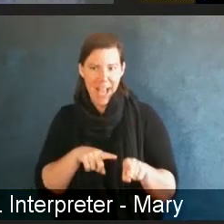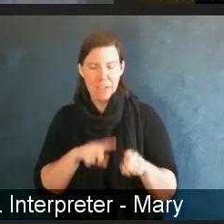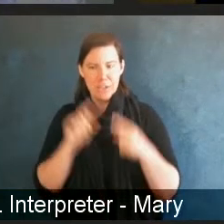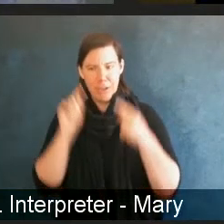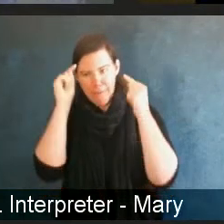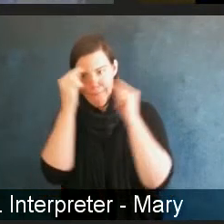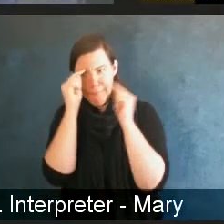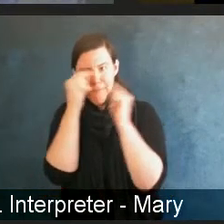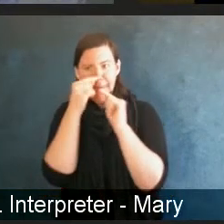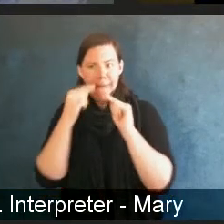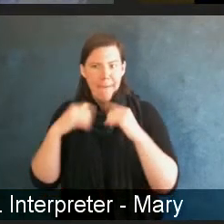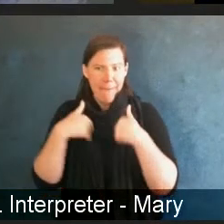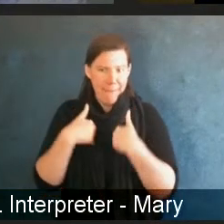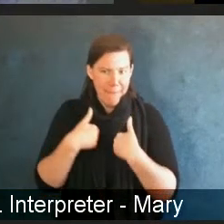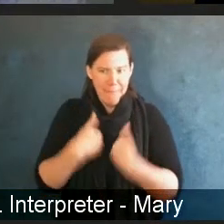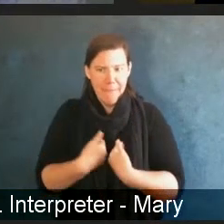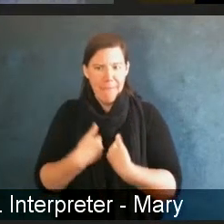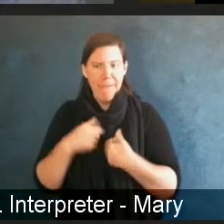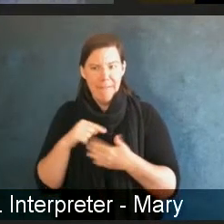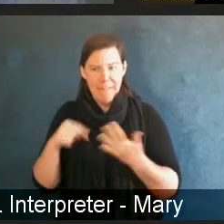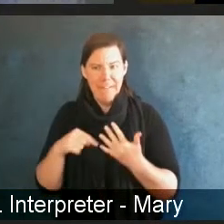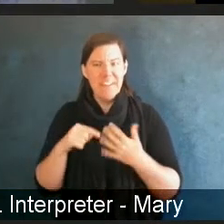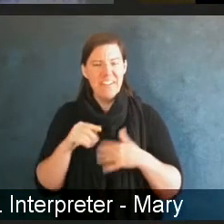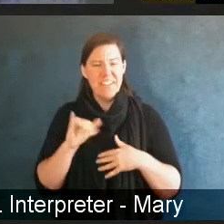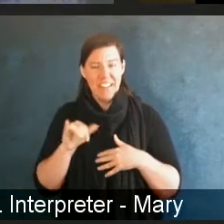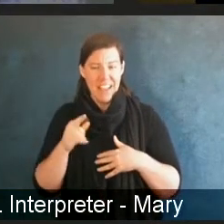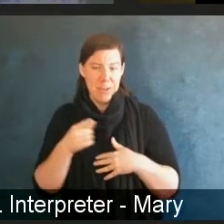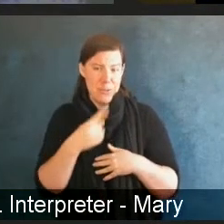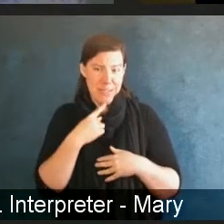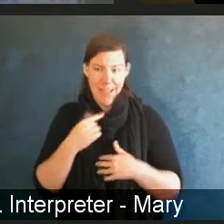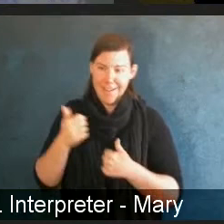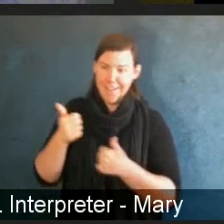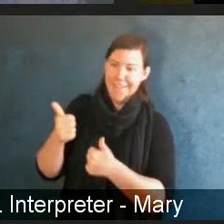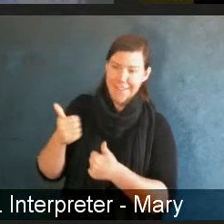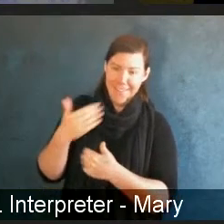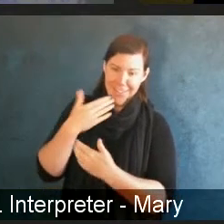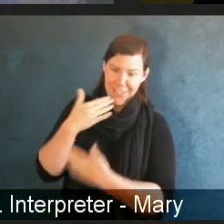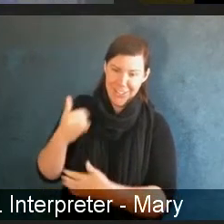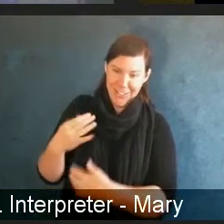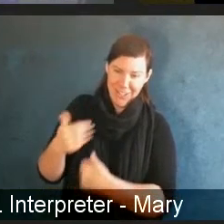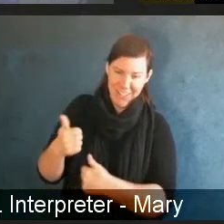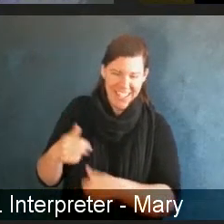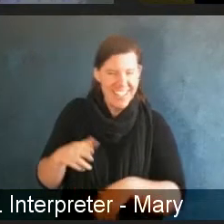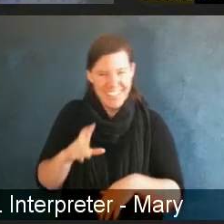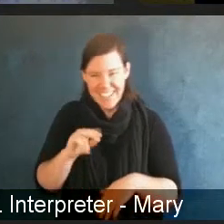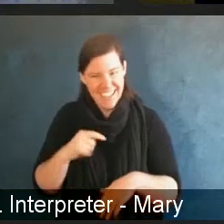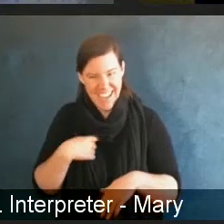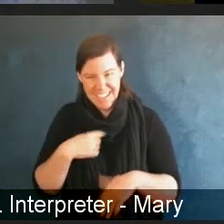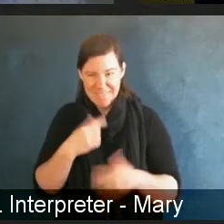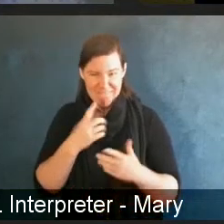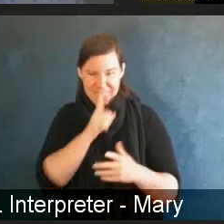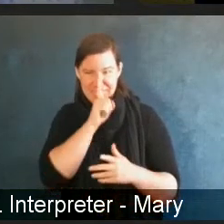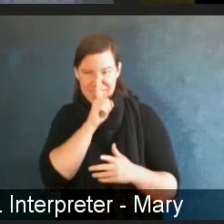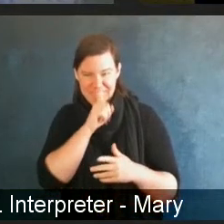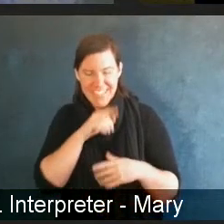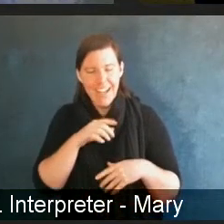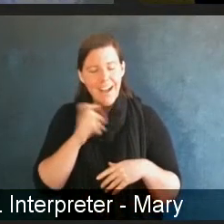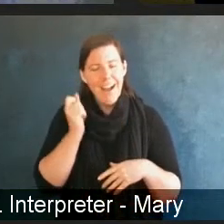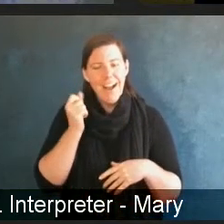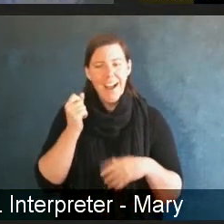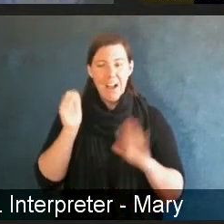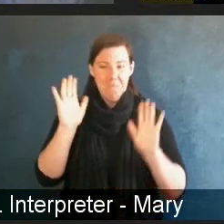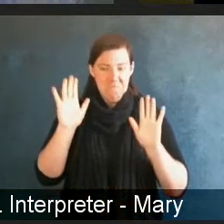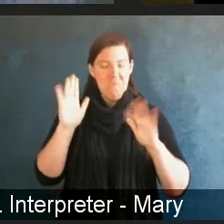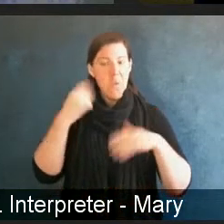I'm not necessarily thrilled that she had a bad AEs to the vaccine. It has been a hypothesis, and